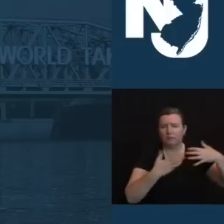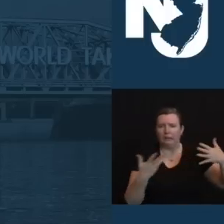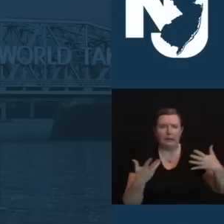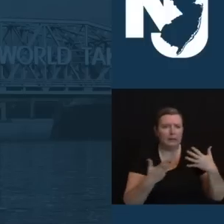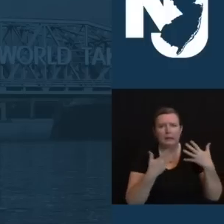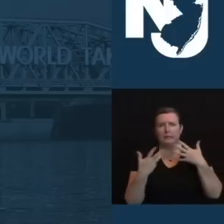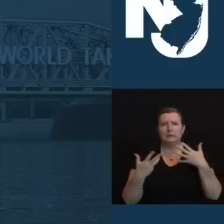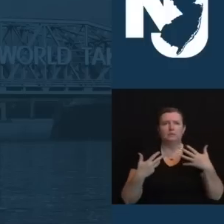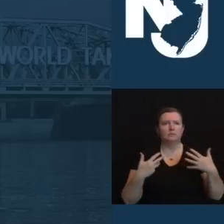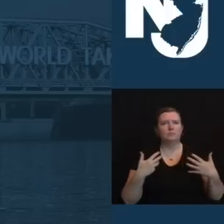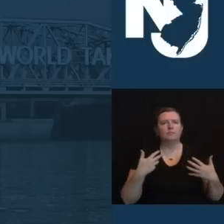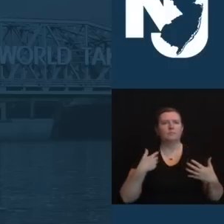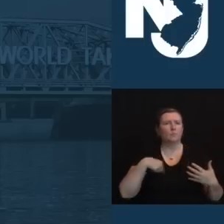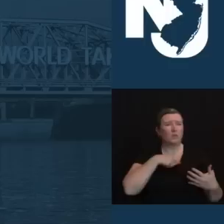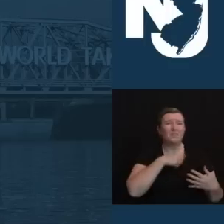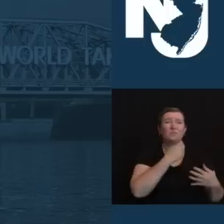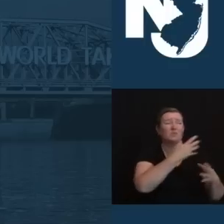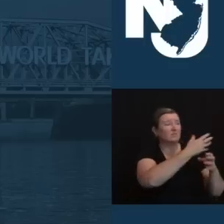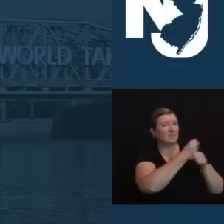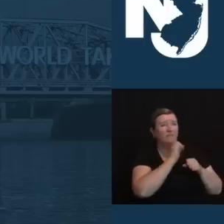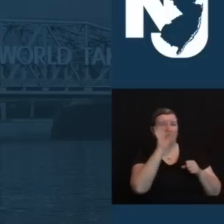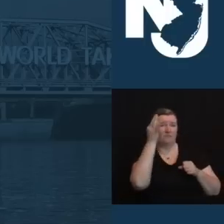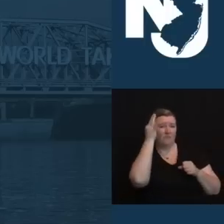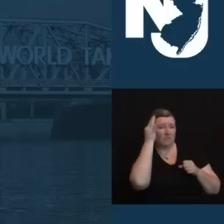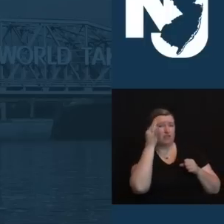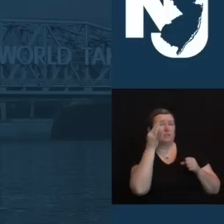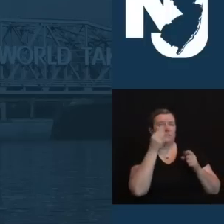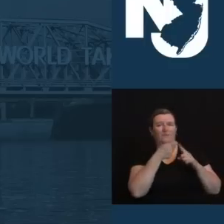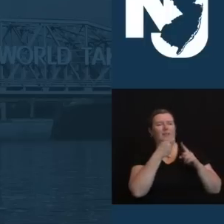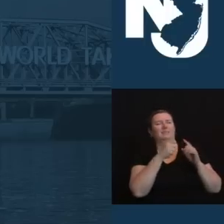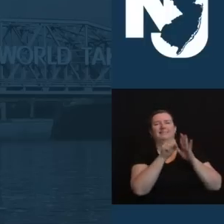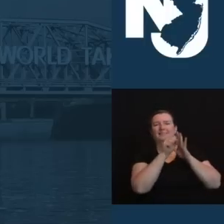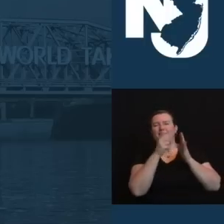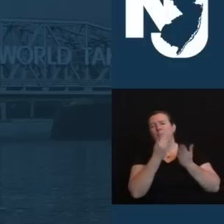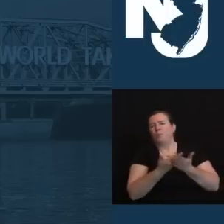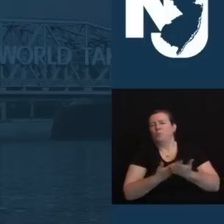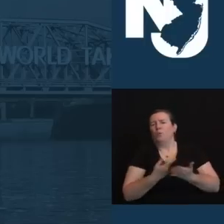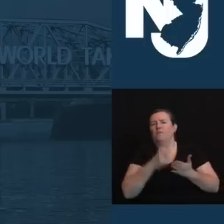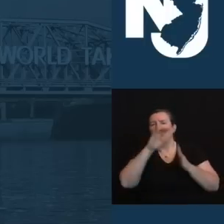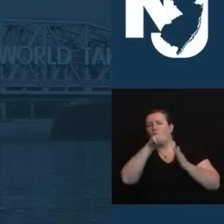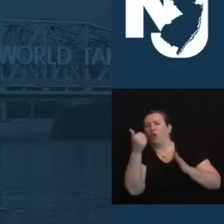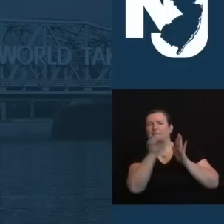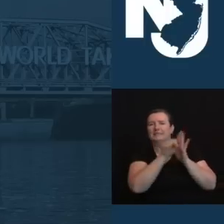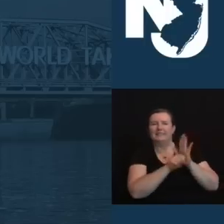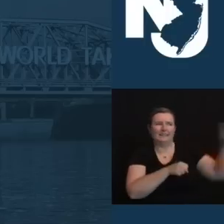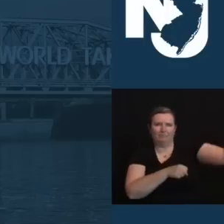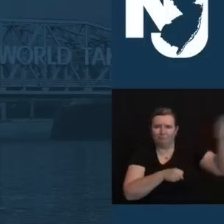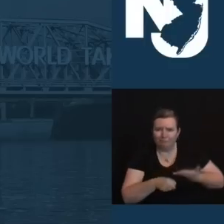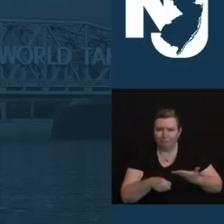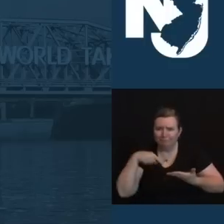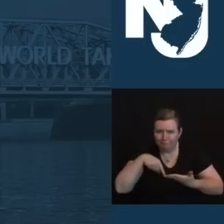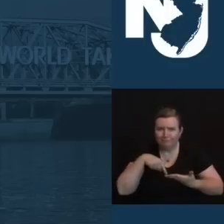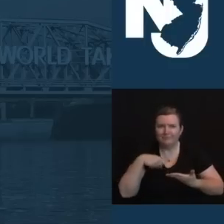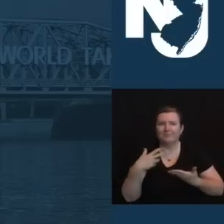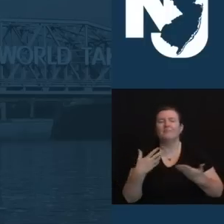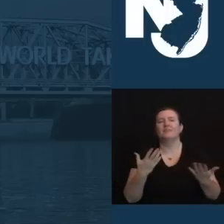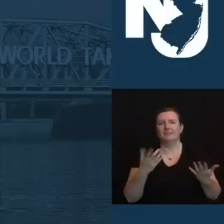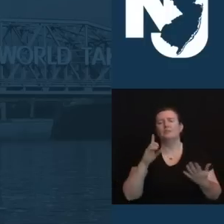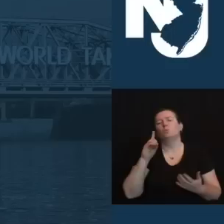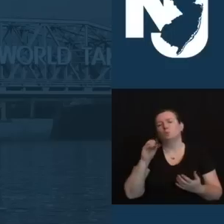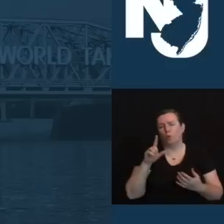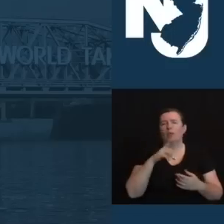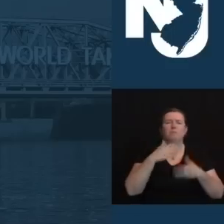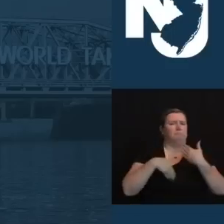federally required records from other states, or because a claimant is waiting a determination on an appeal. But the